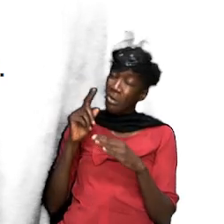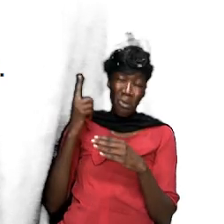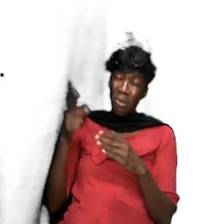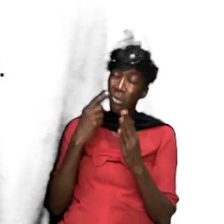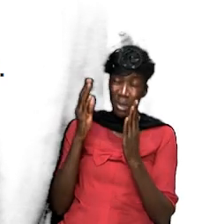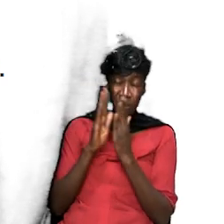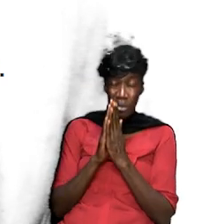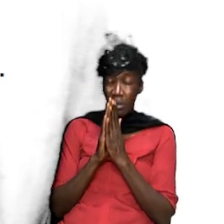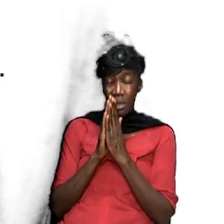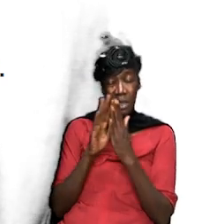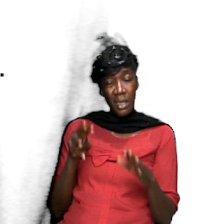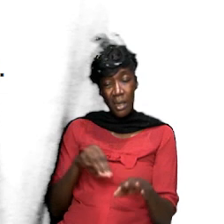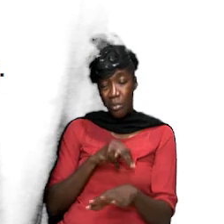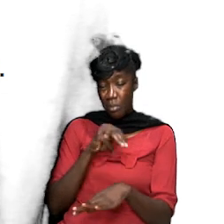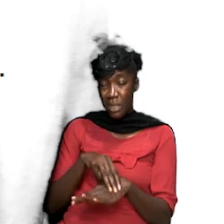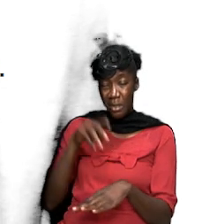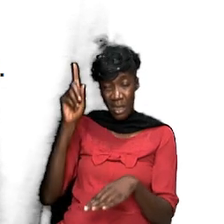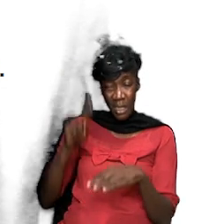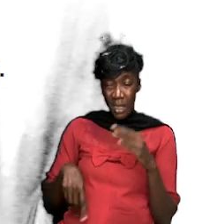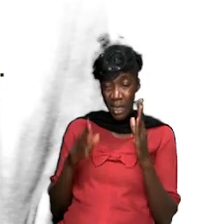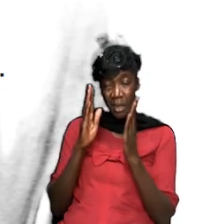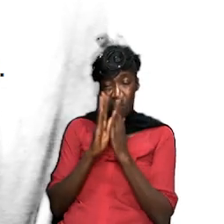else.